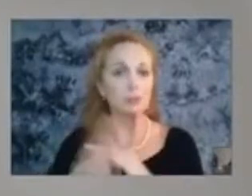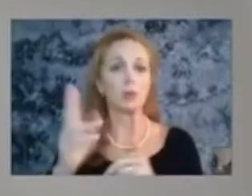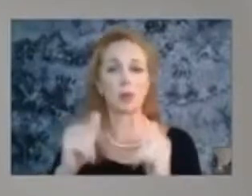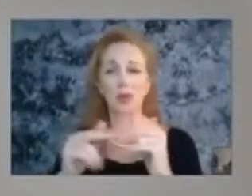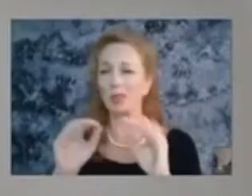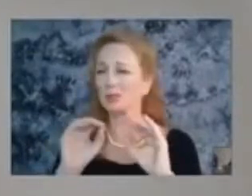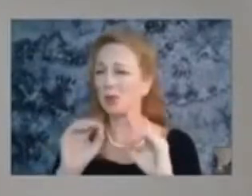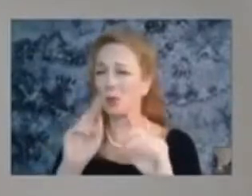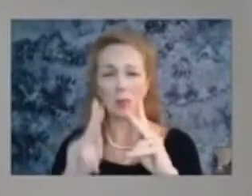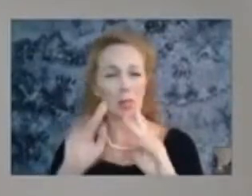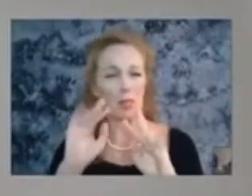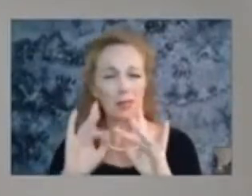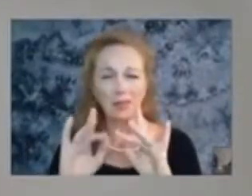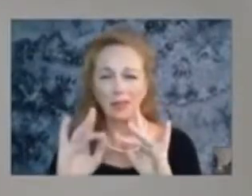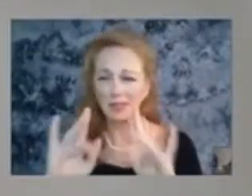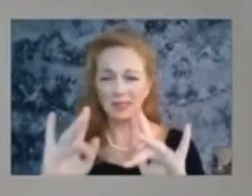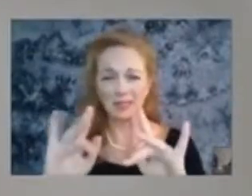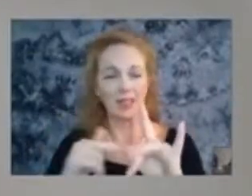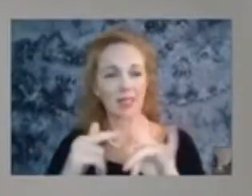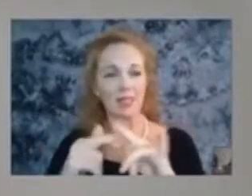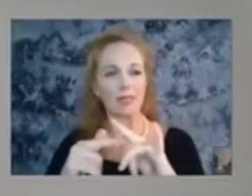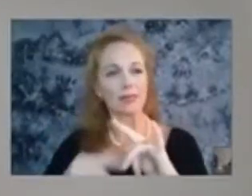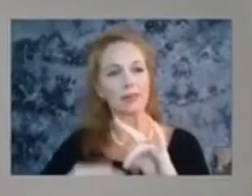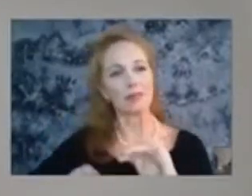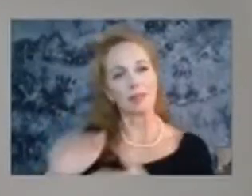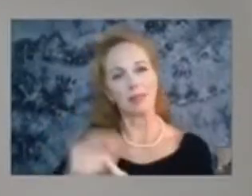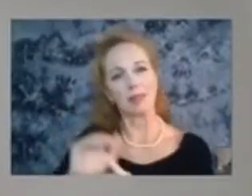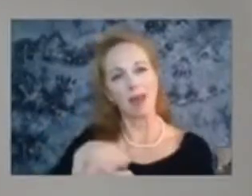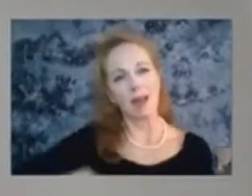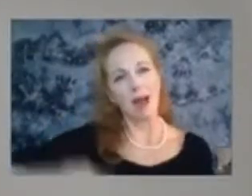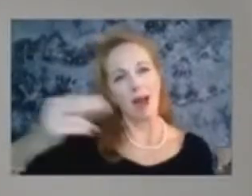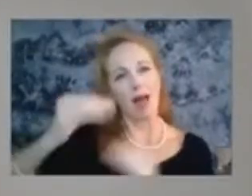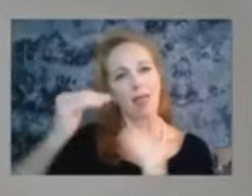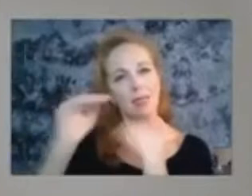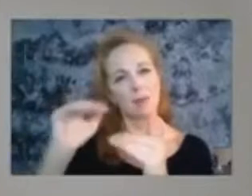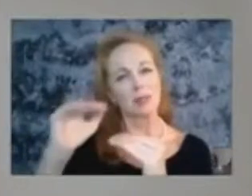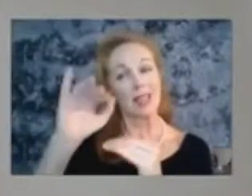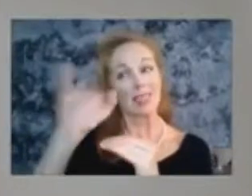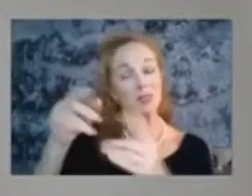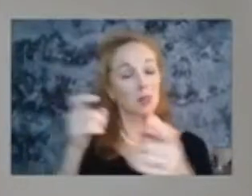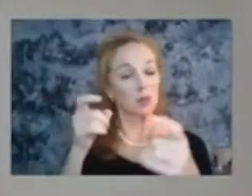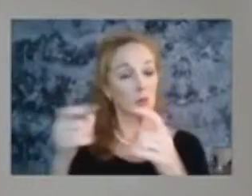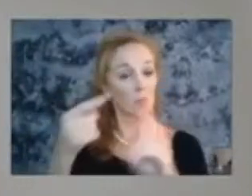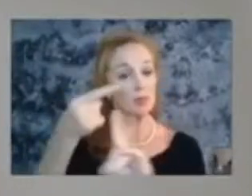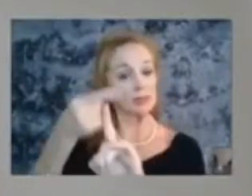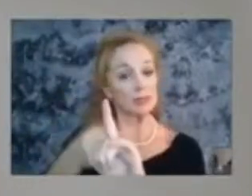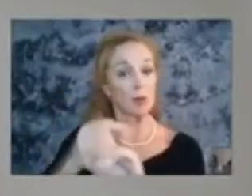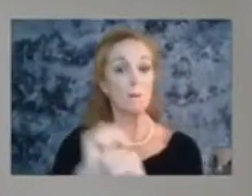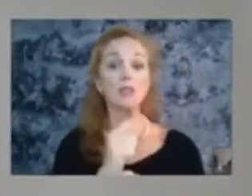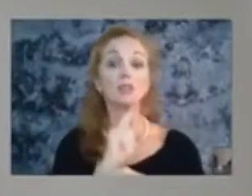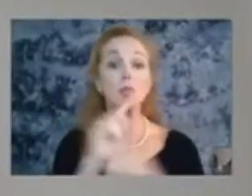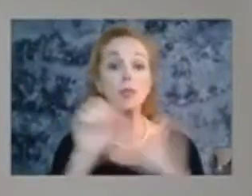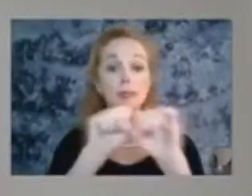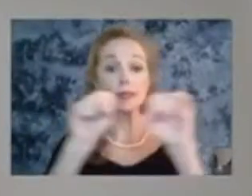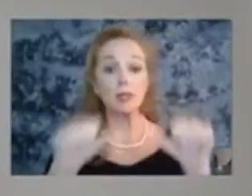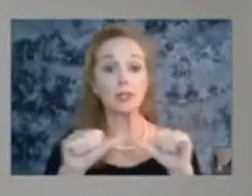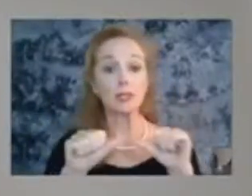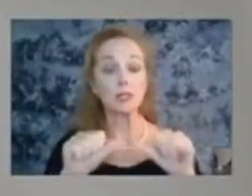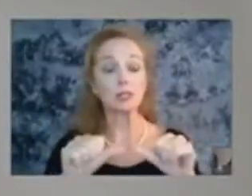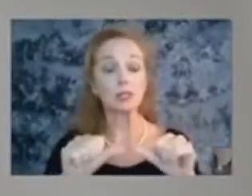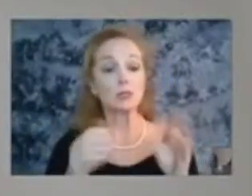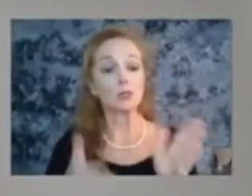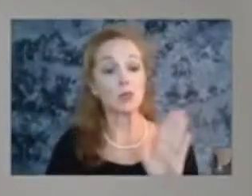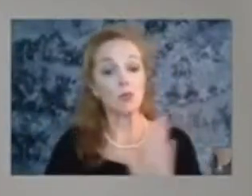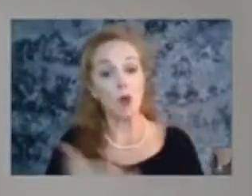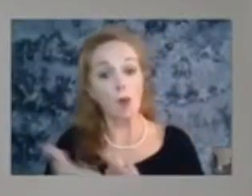high limit is what controls the temperature in making sure the system continues to operate or maintain it. And